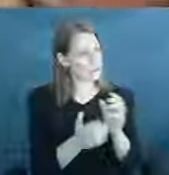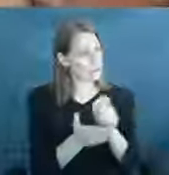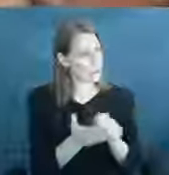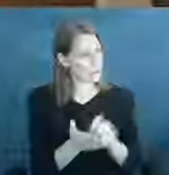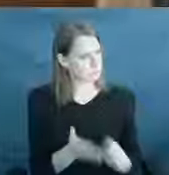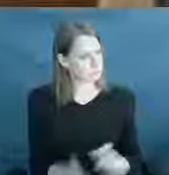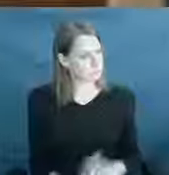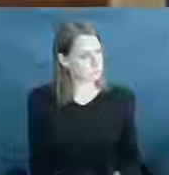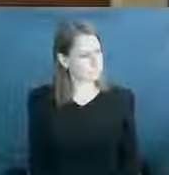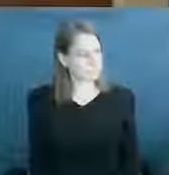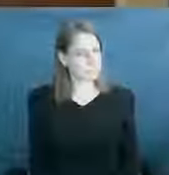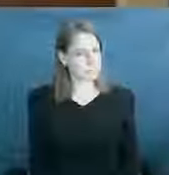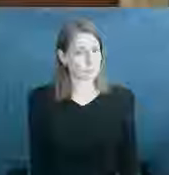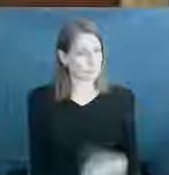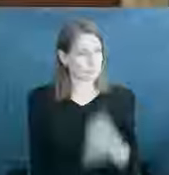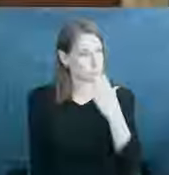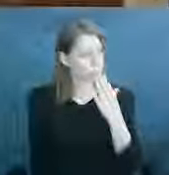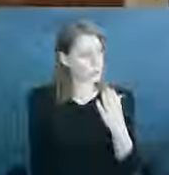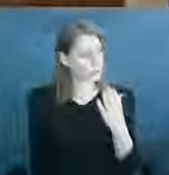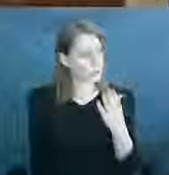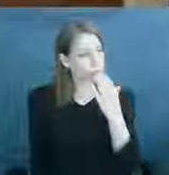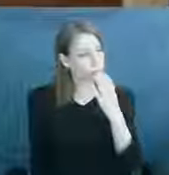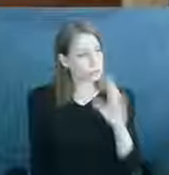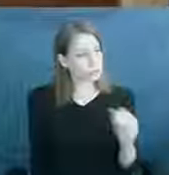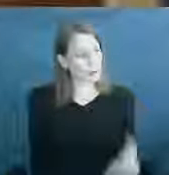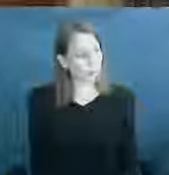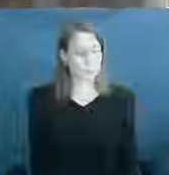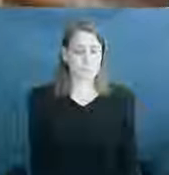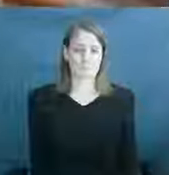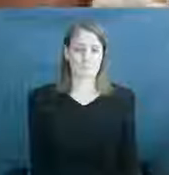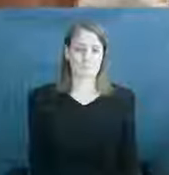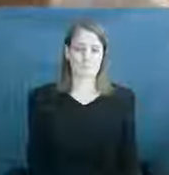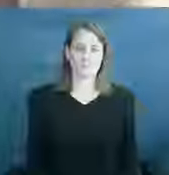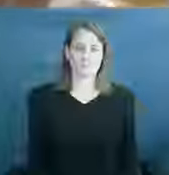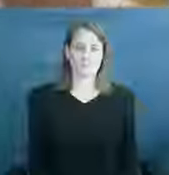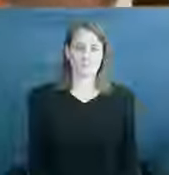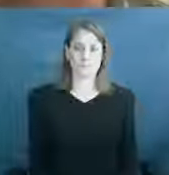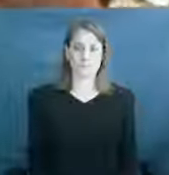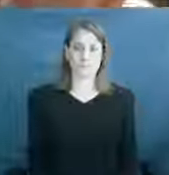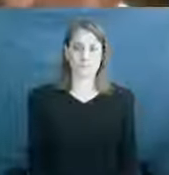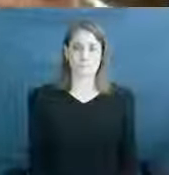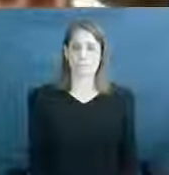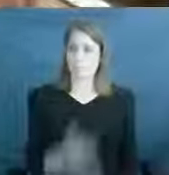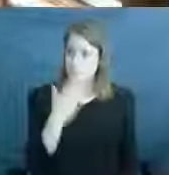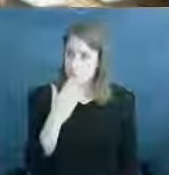just expand. Yeah, so you can expand the back of his head. No, you can just get a pen on the wood.